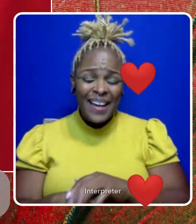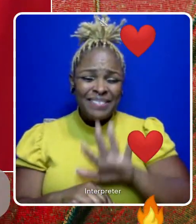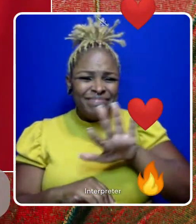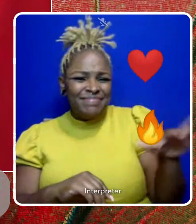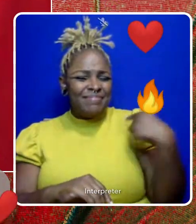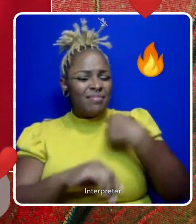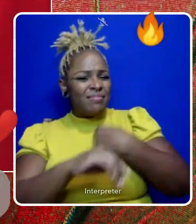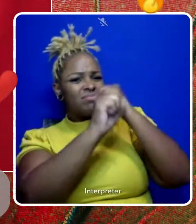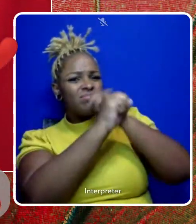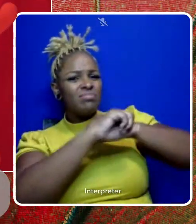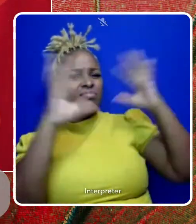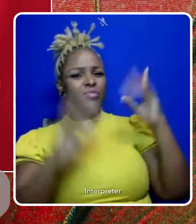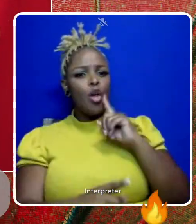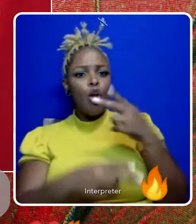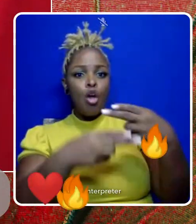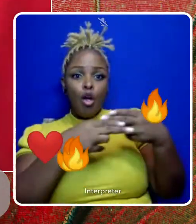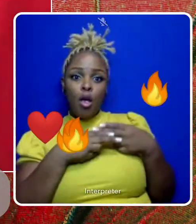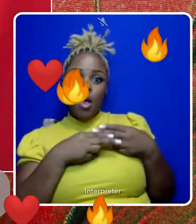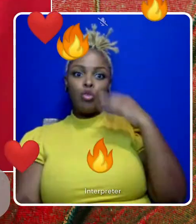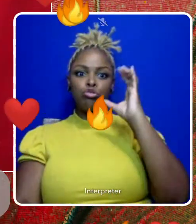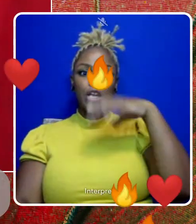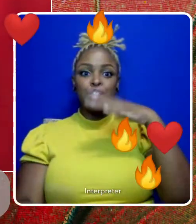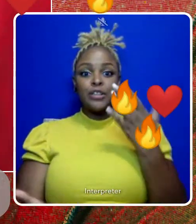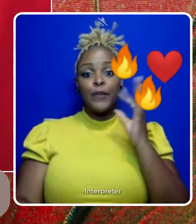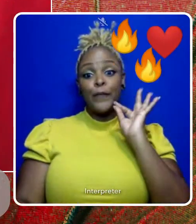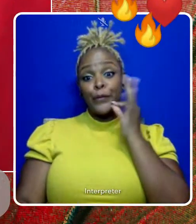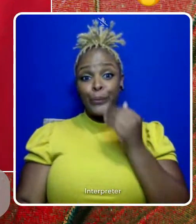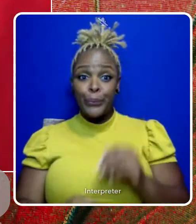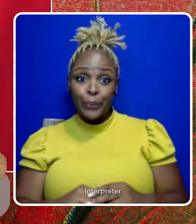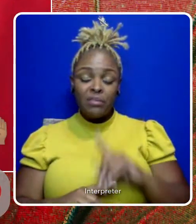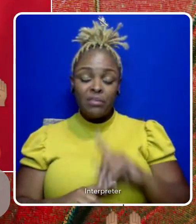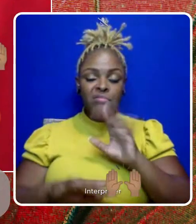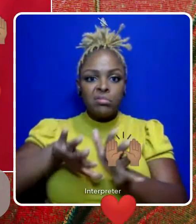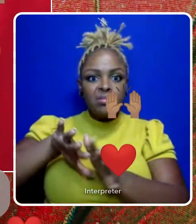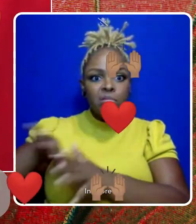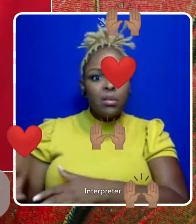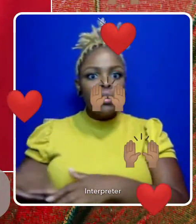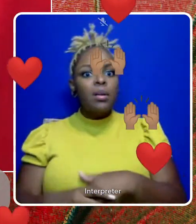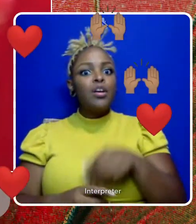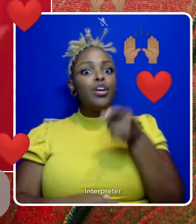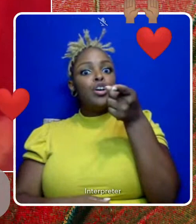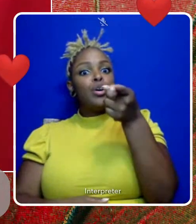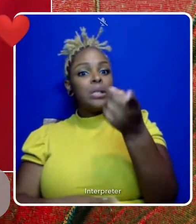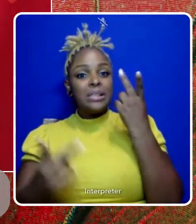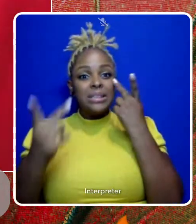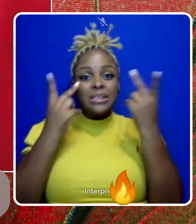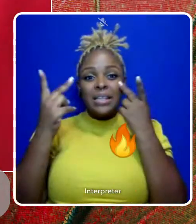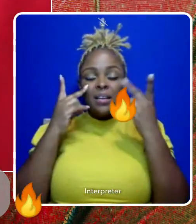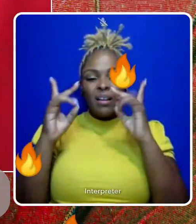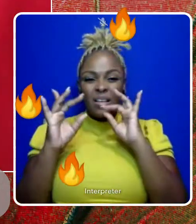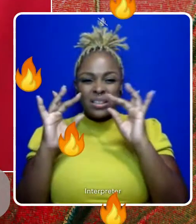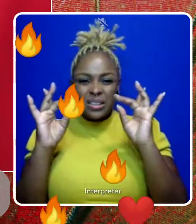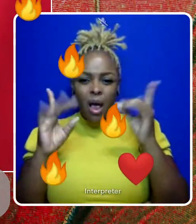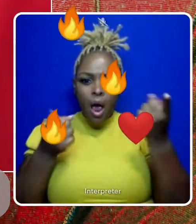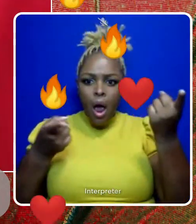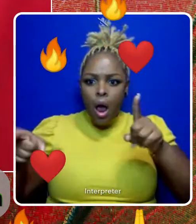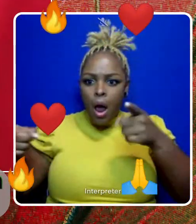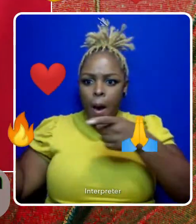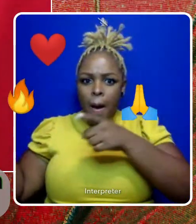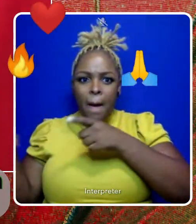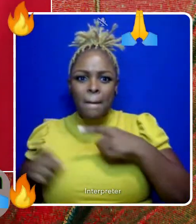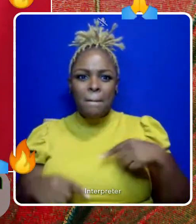as lemonade to aid the sweet taste of your tongue. I'm making gumbo with fingers and toes. It's crunch time. I'm cracking the cap